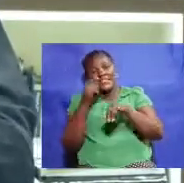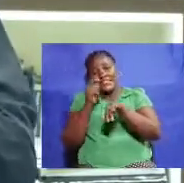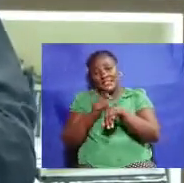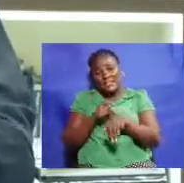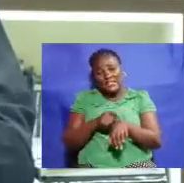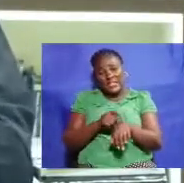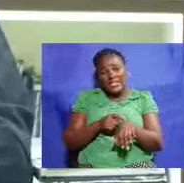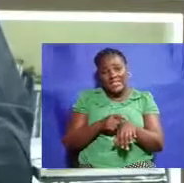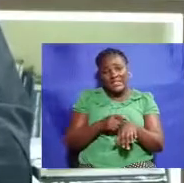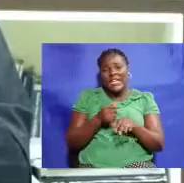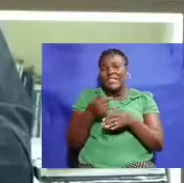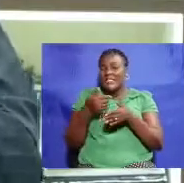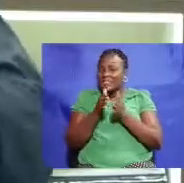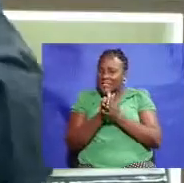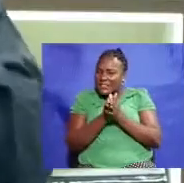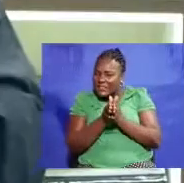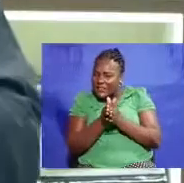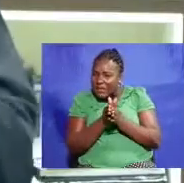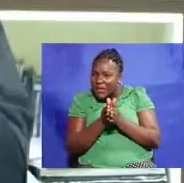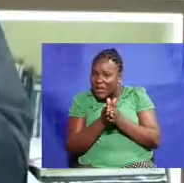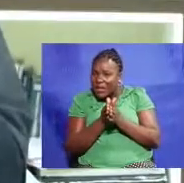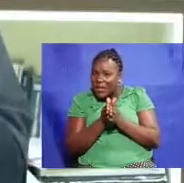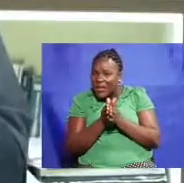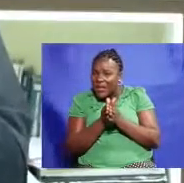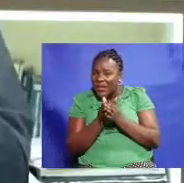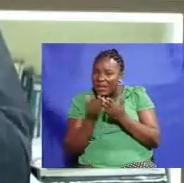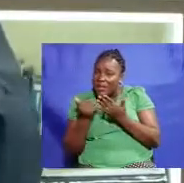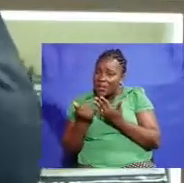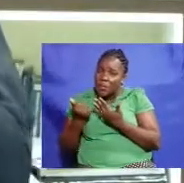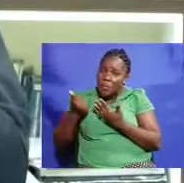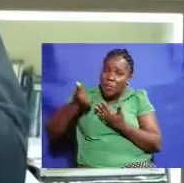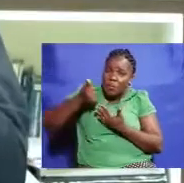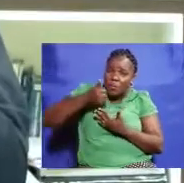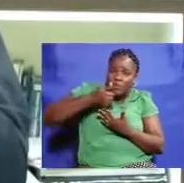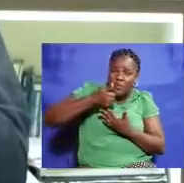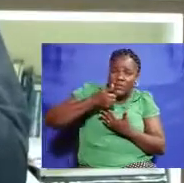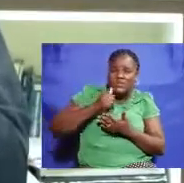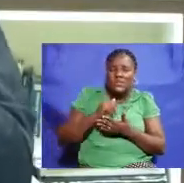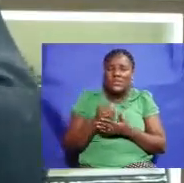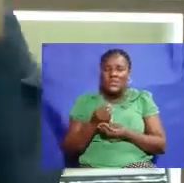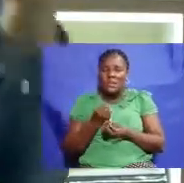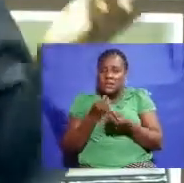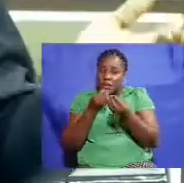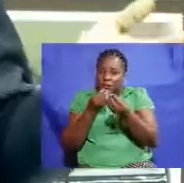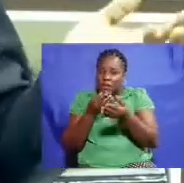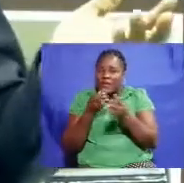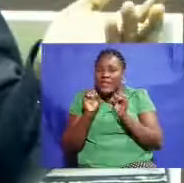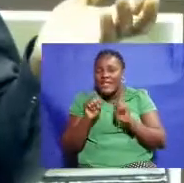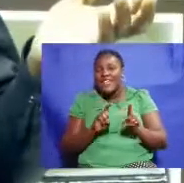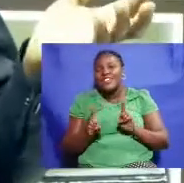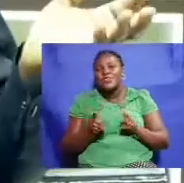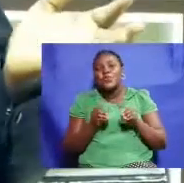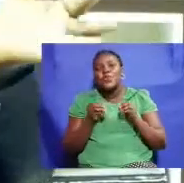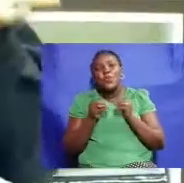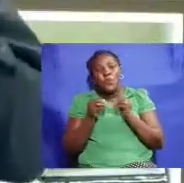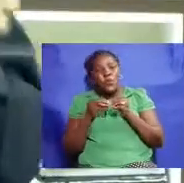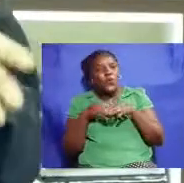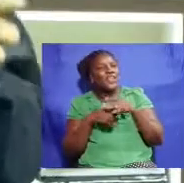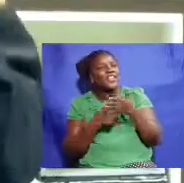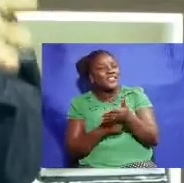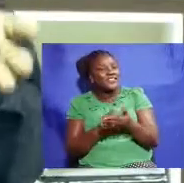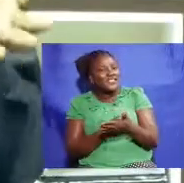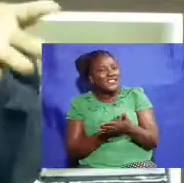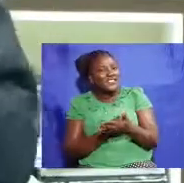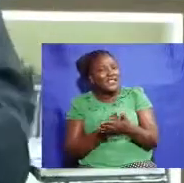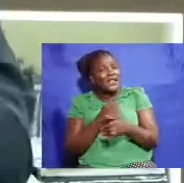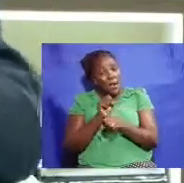time and interest in promoting issues of disability, tells me that you can do a lot in Ghana. This is the work of